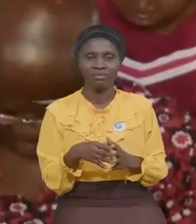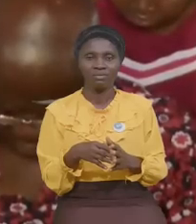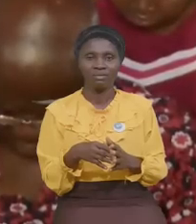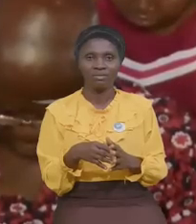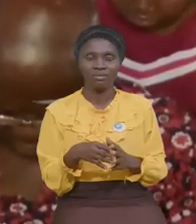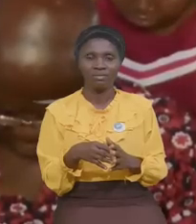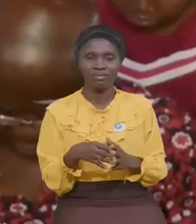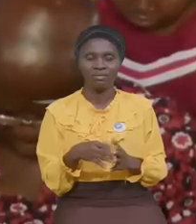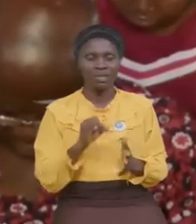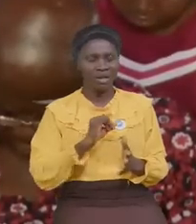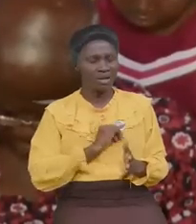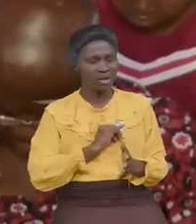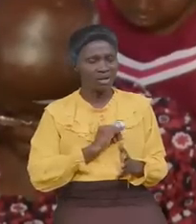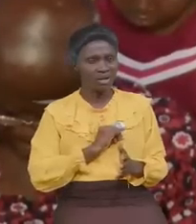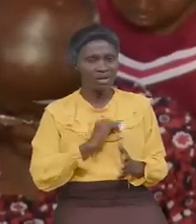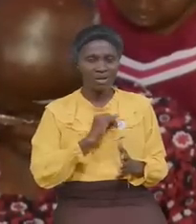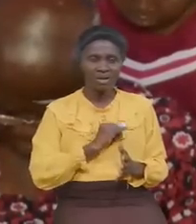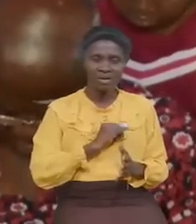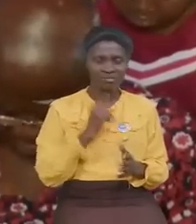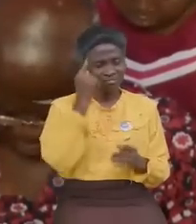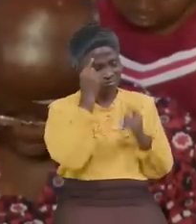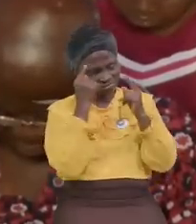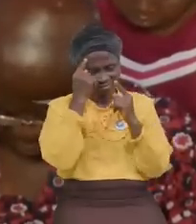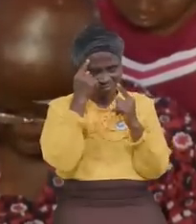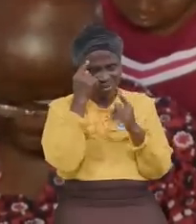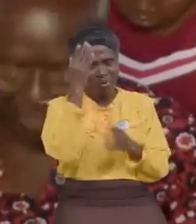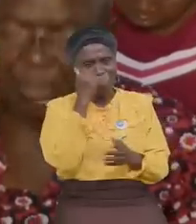I'm wondering why a rich man should run.